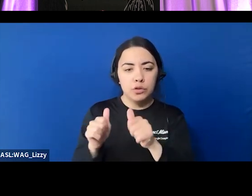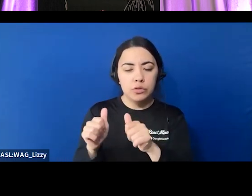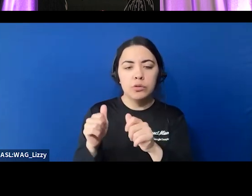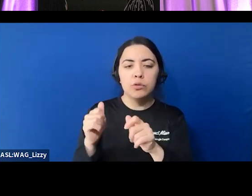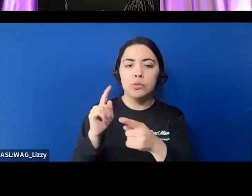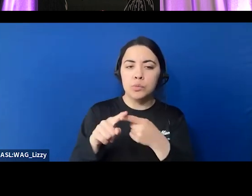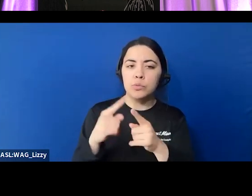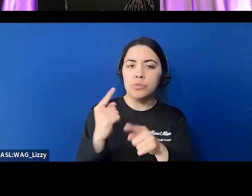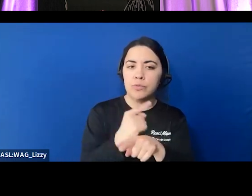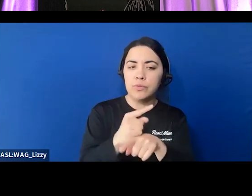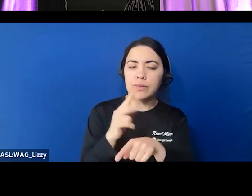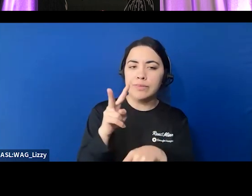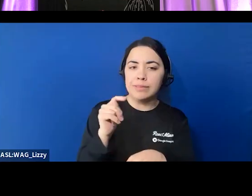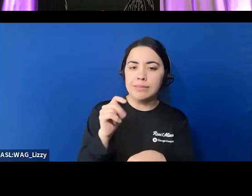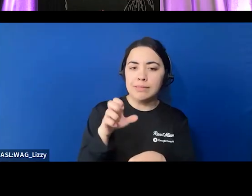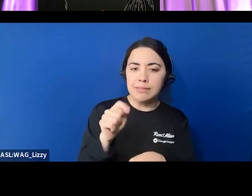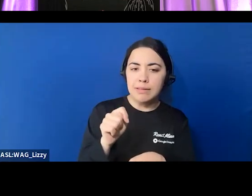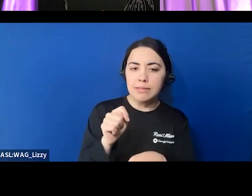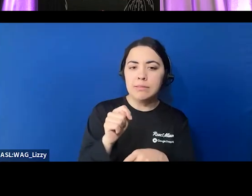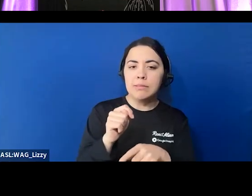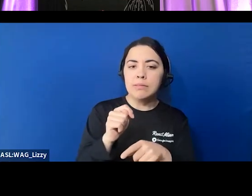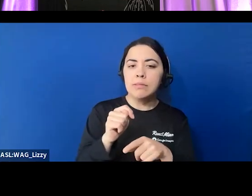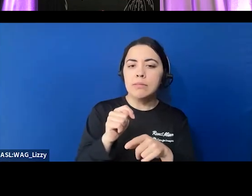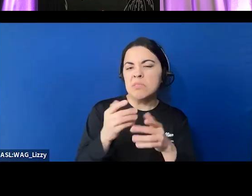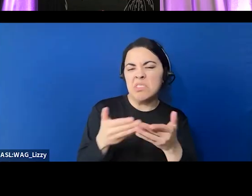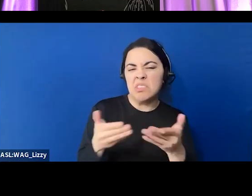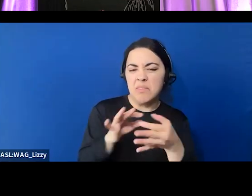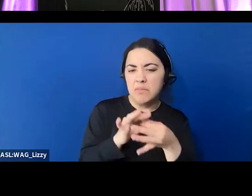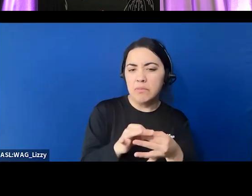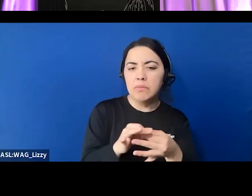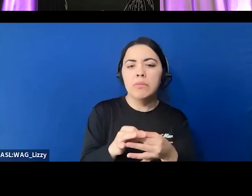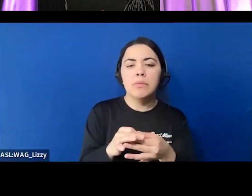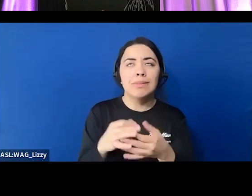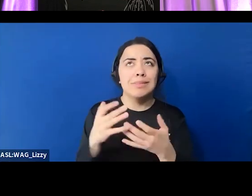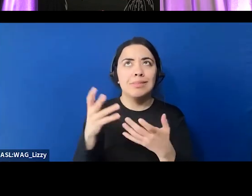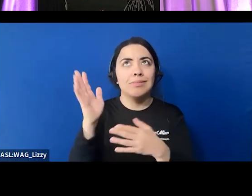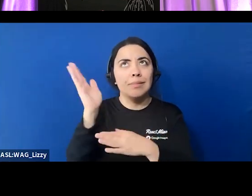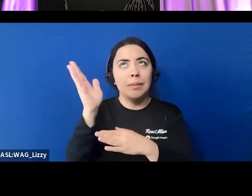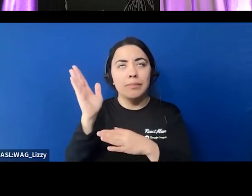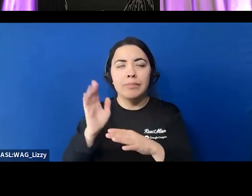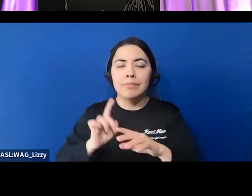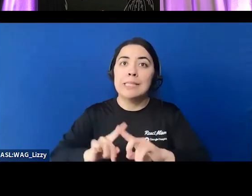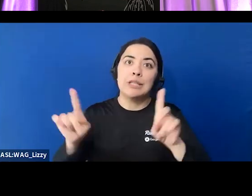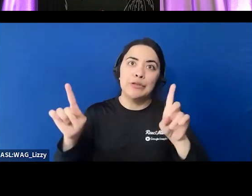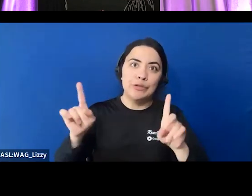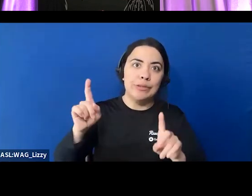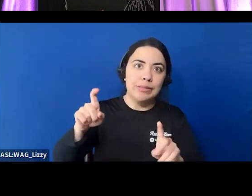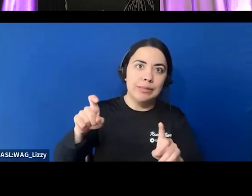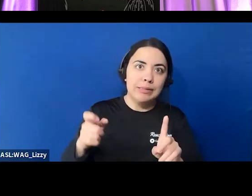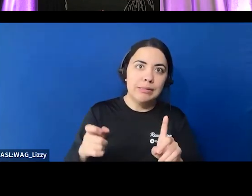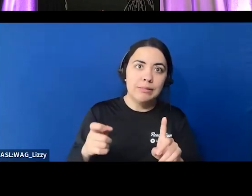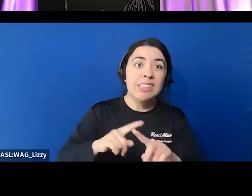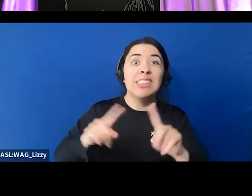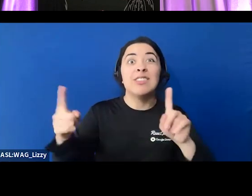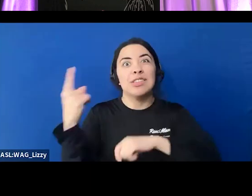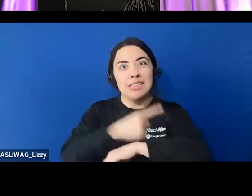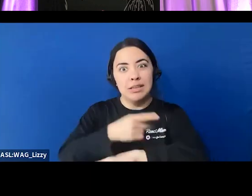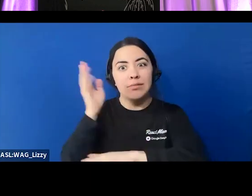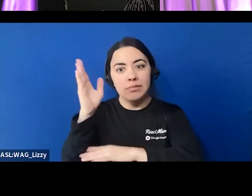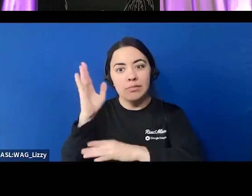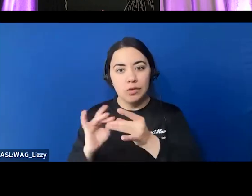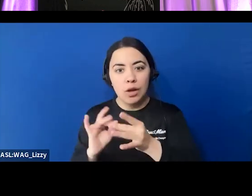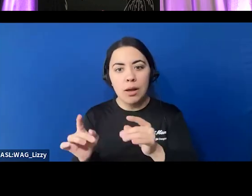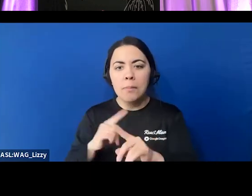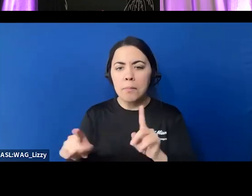write tests for your types, just like you do for any other code. A lot of libraries are doing this these days, and it's going to keep going. The other half of a test is type